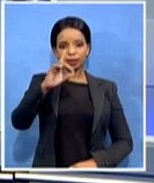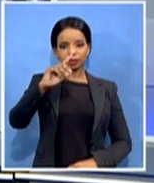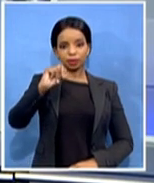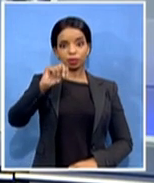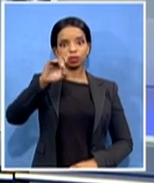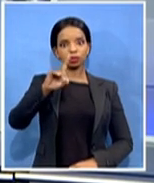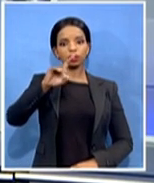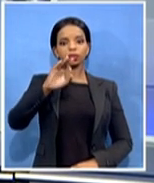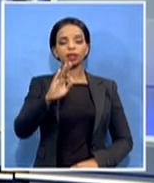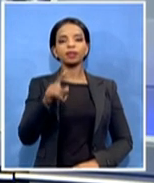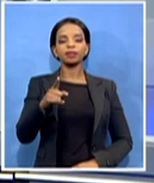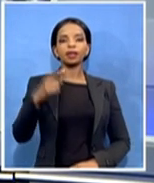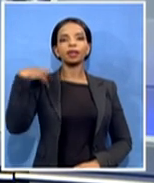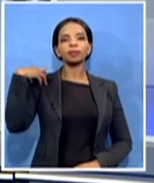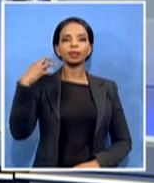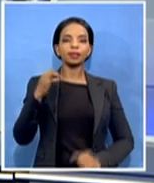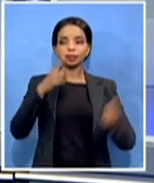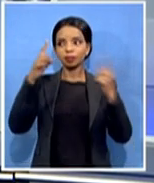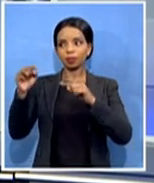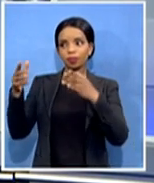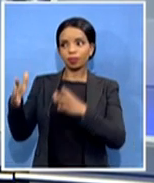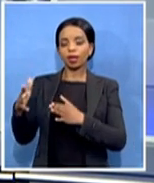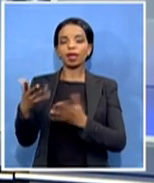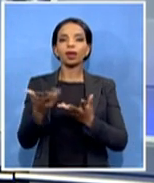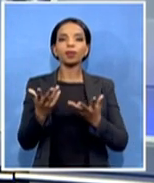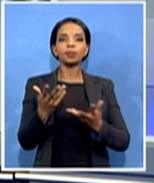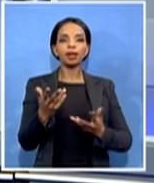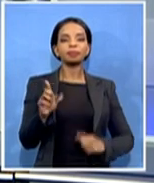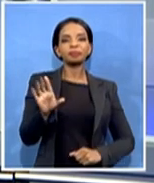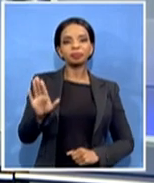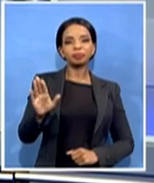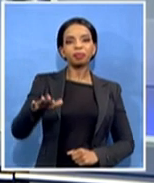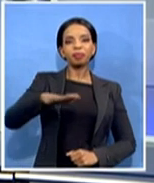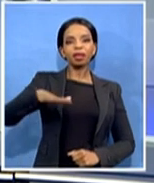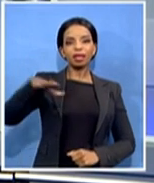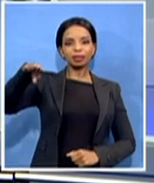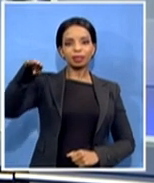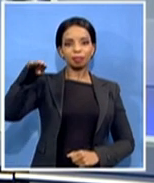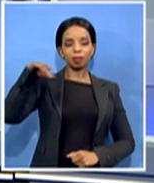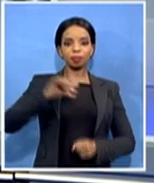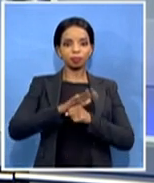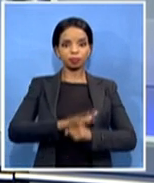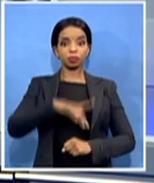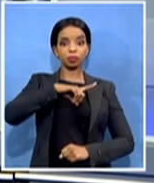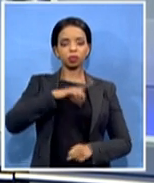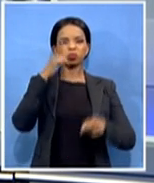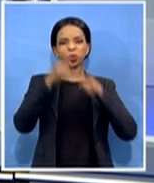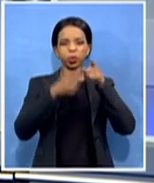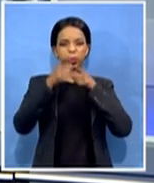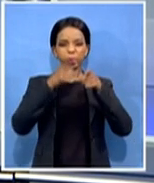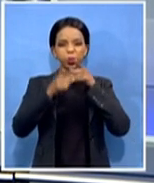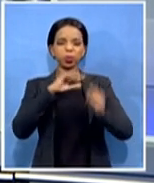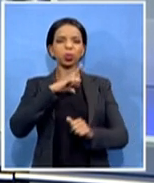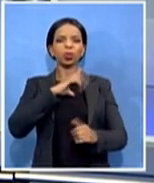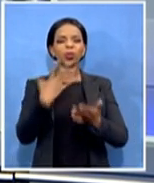government business after pressure from various organizations and harsh criticism for using state resources. The ANC yesterday